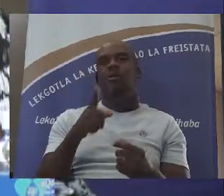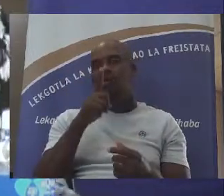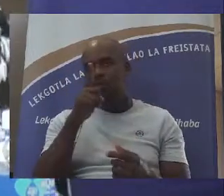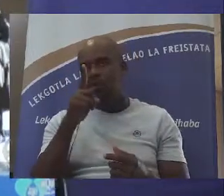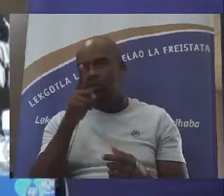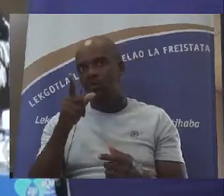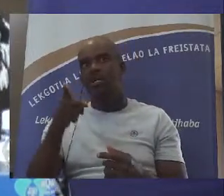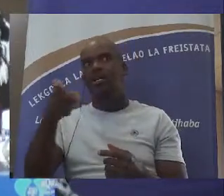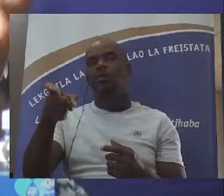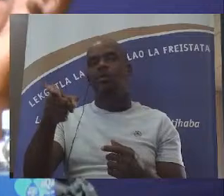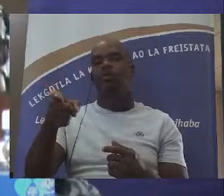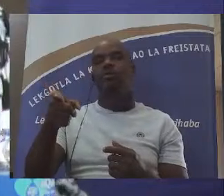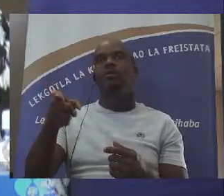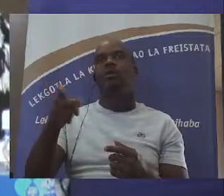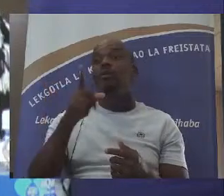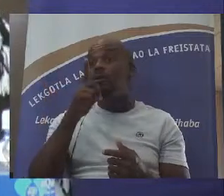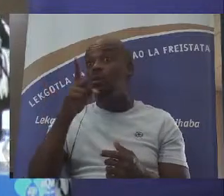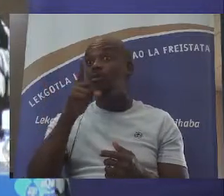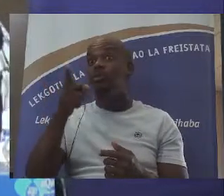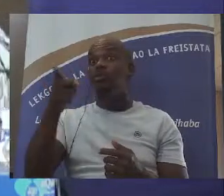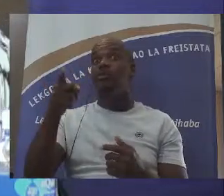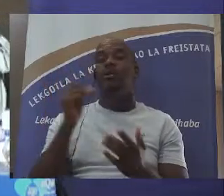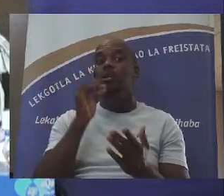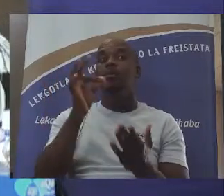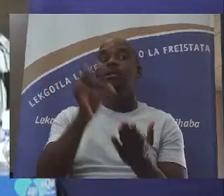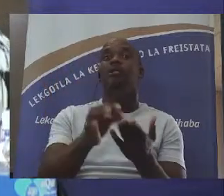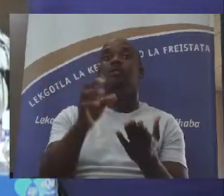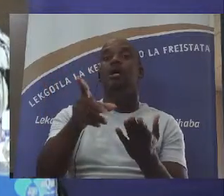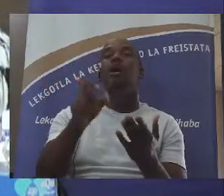accepted your application.